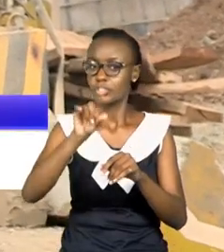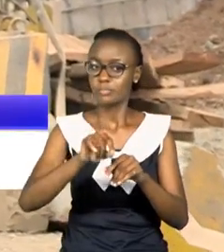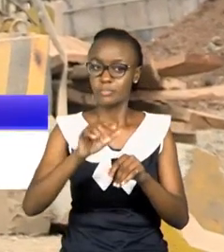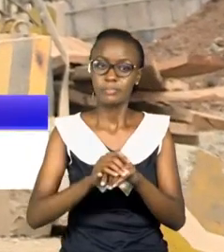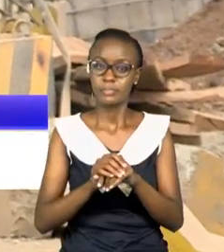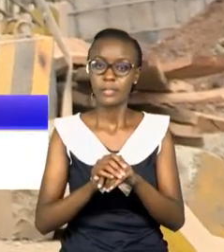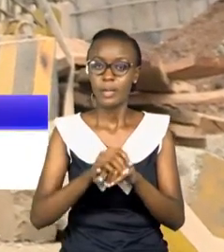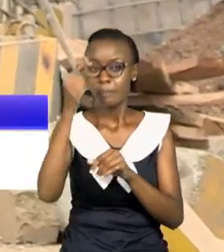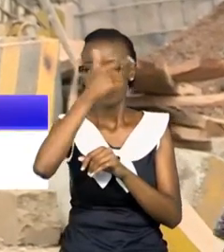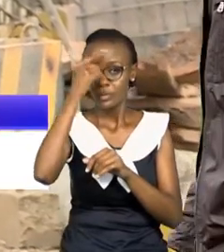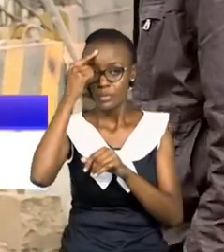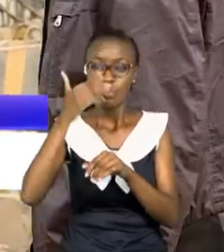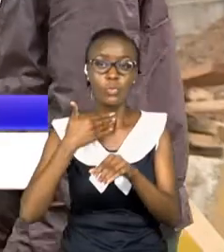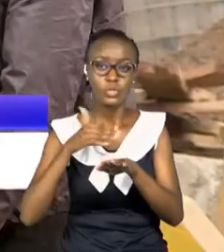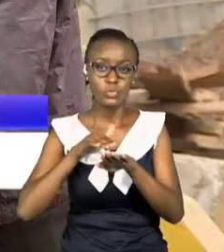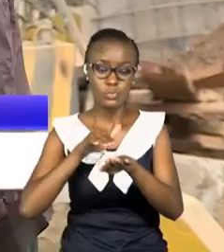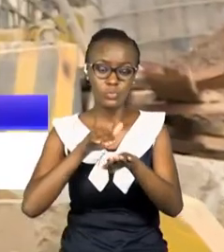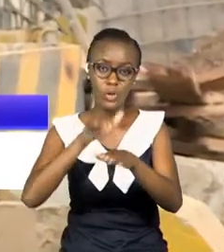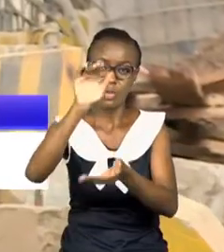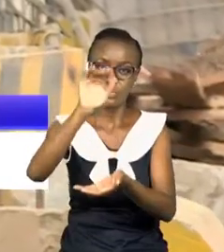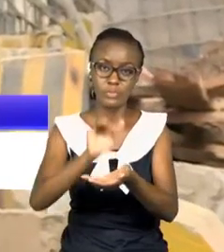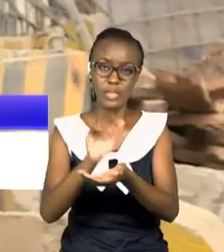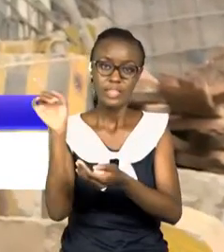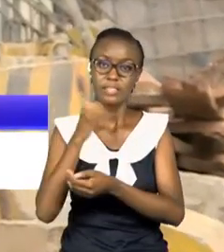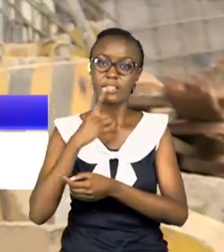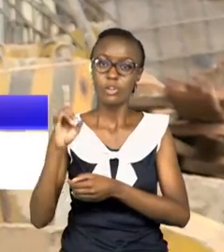road congestion, the Nairobi Expressway, that is